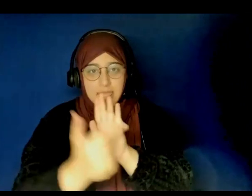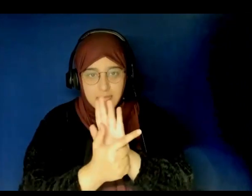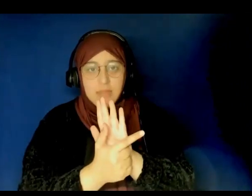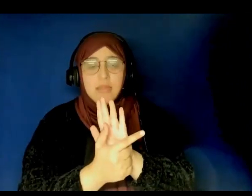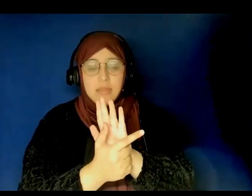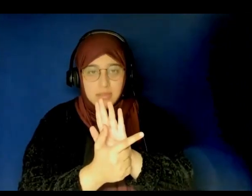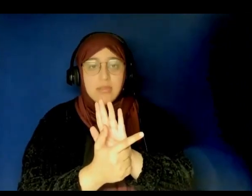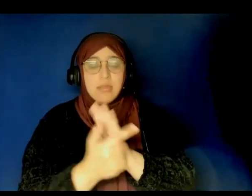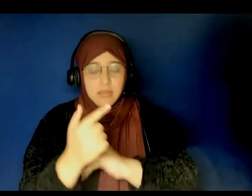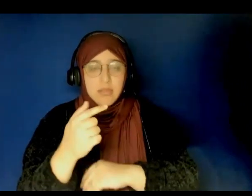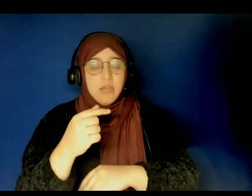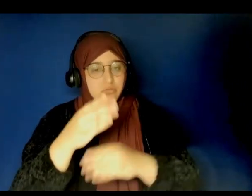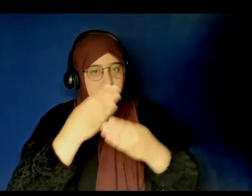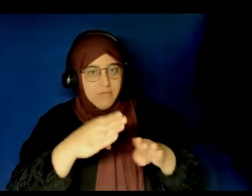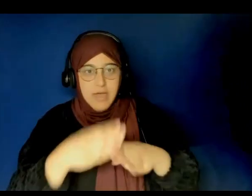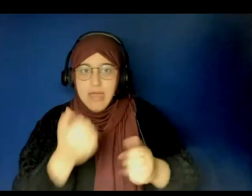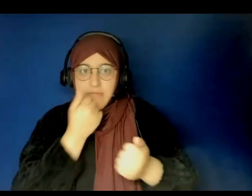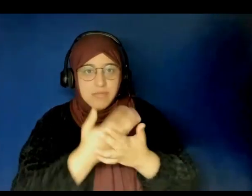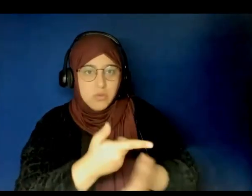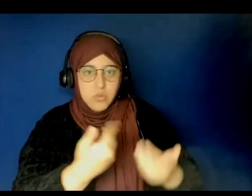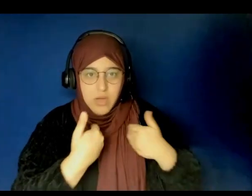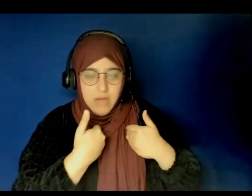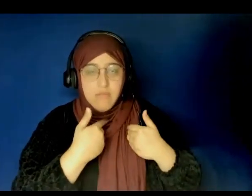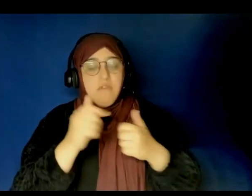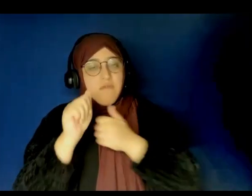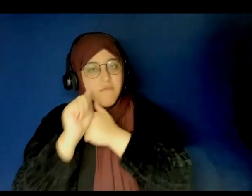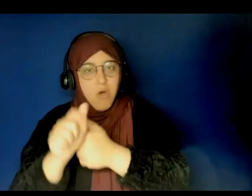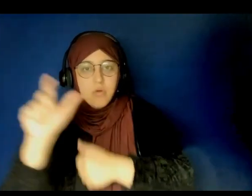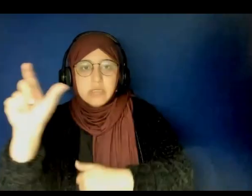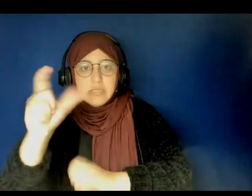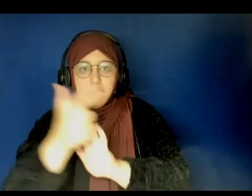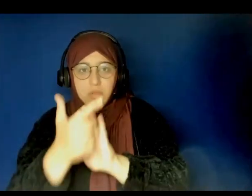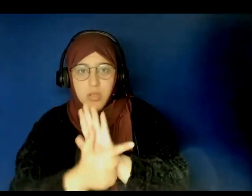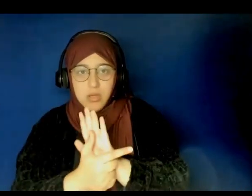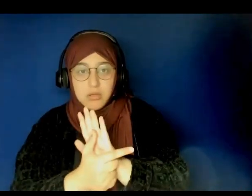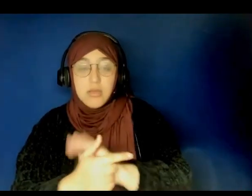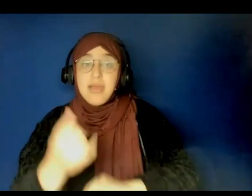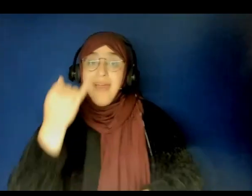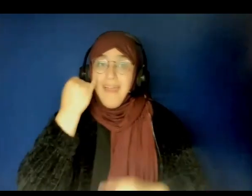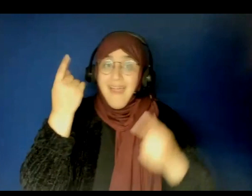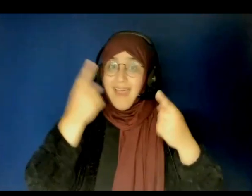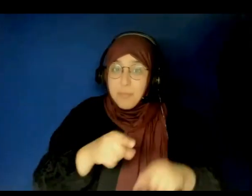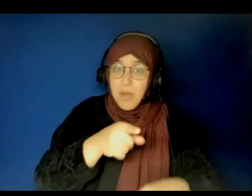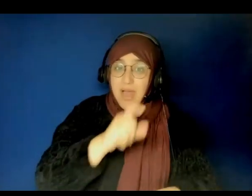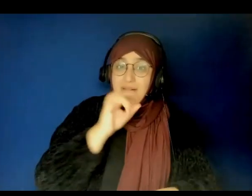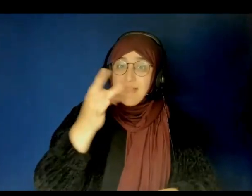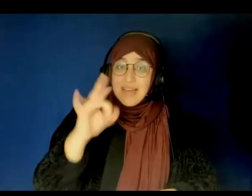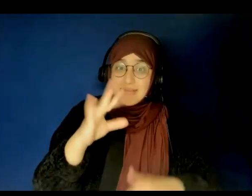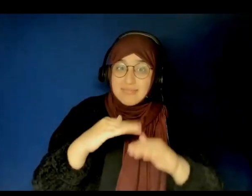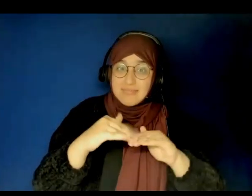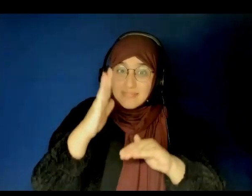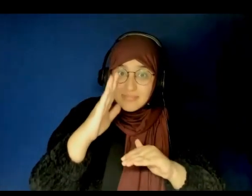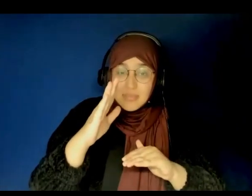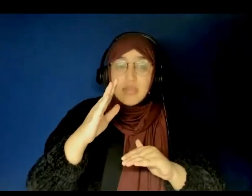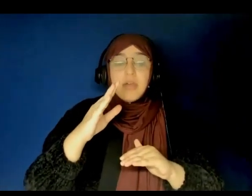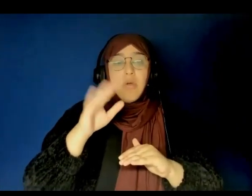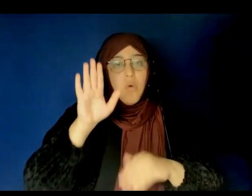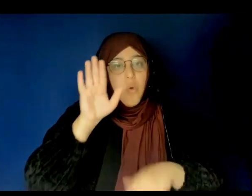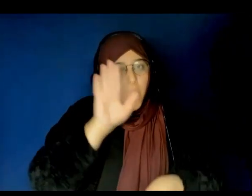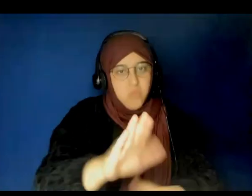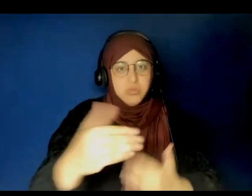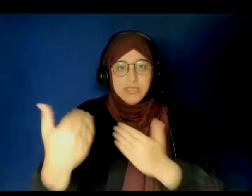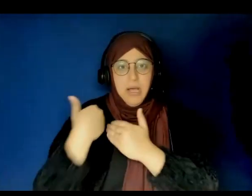anything that you have according to Islamic law. If you're 18 years or older, however, it is your